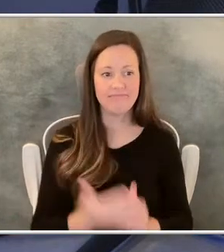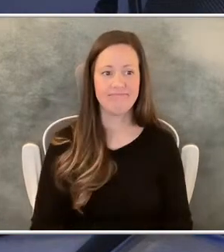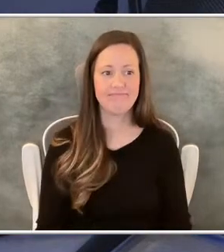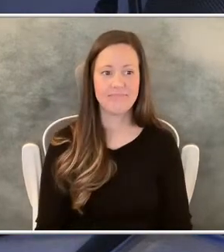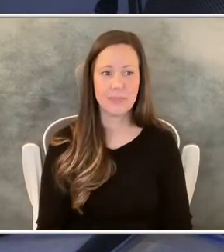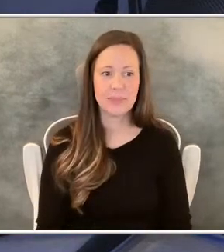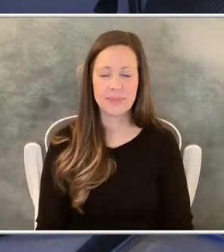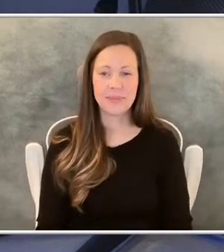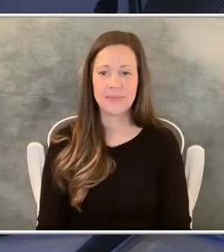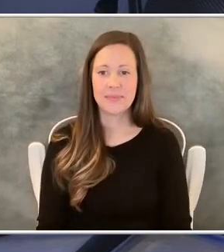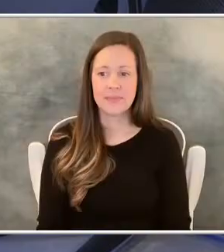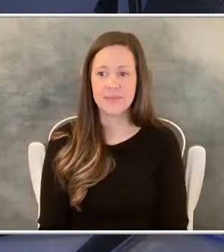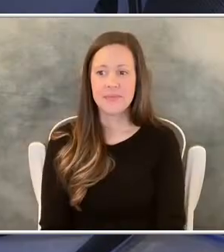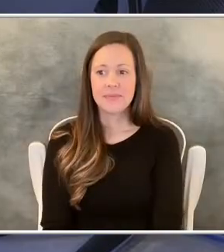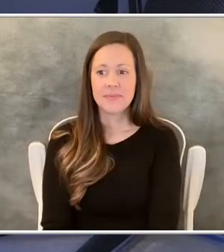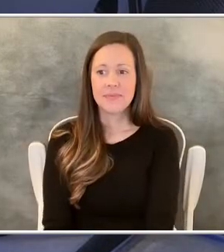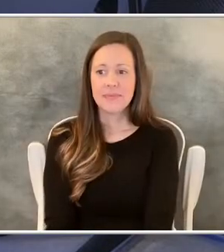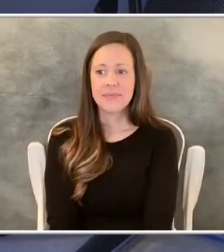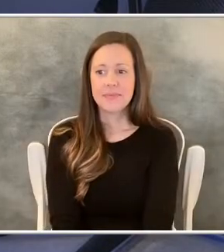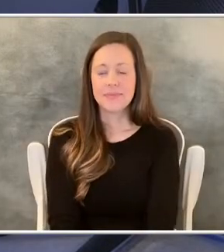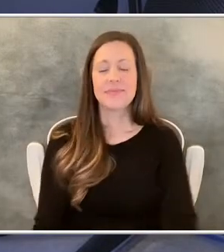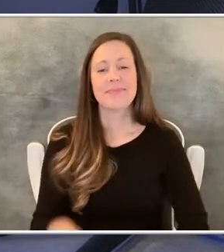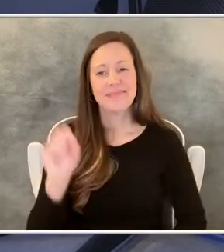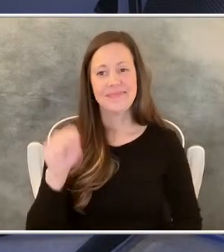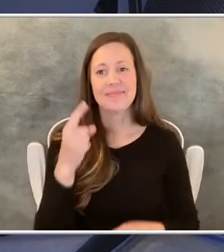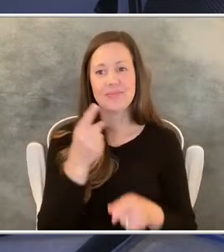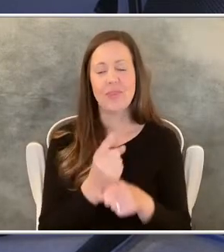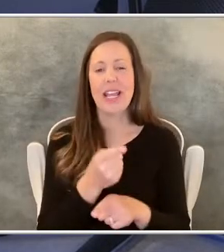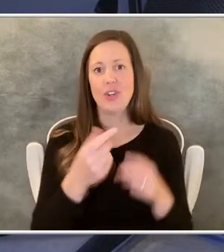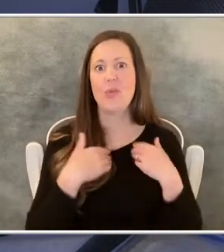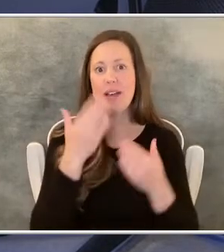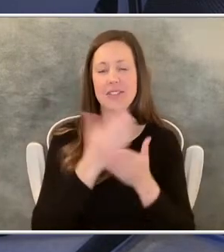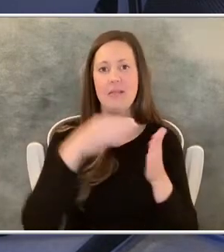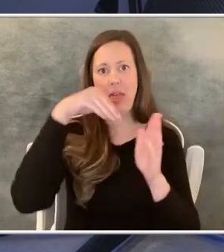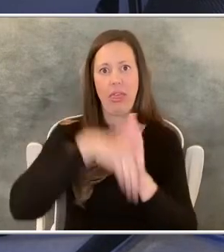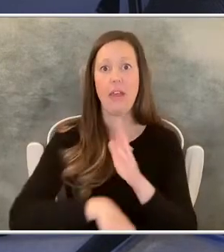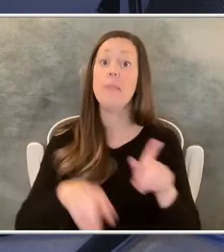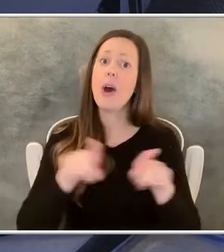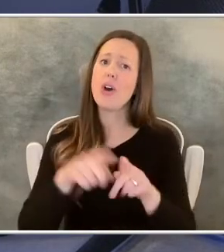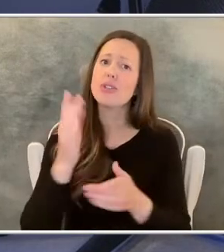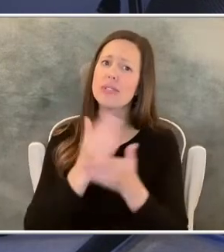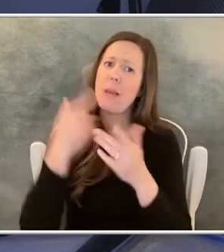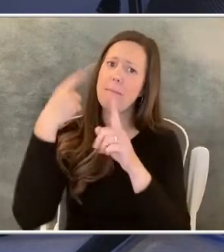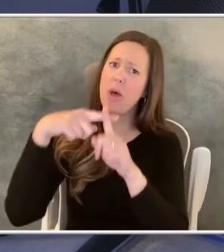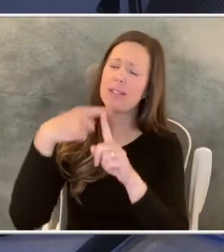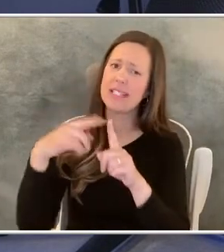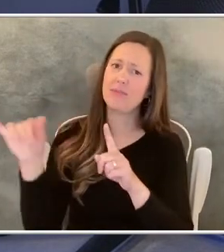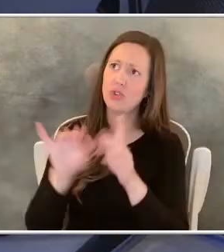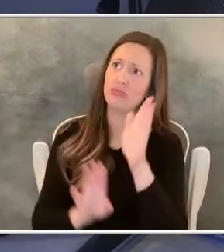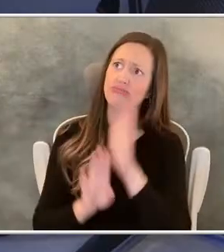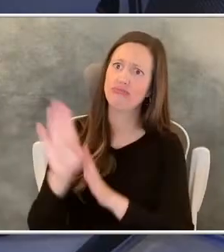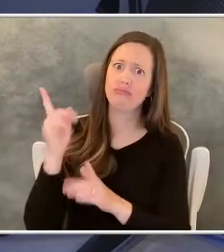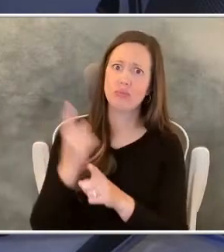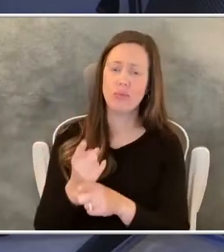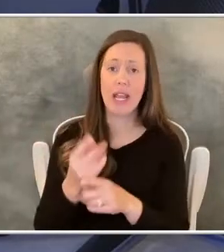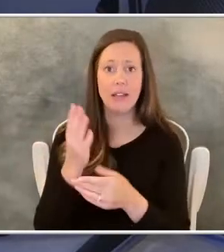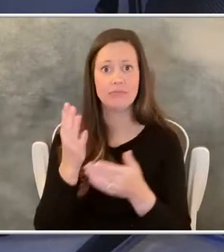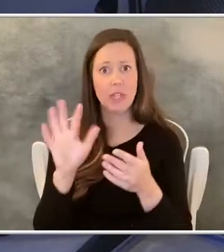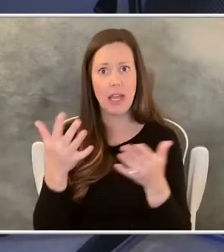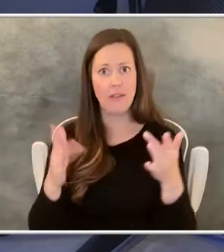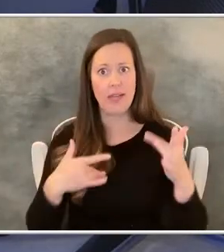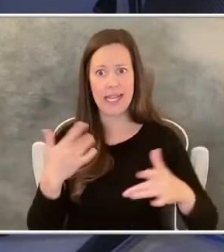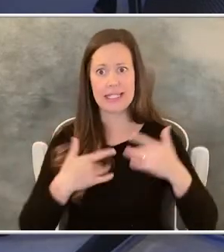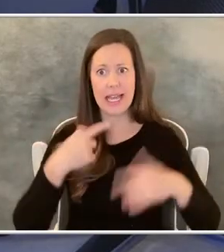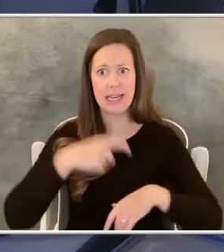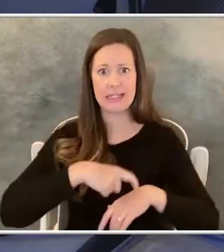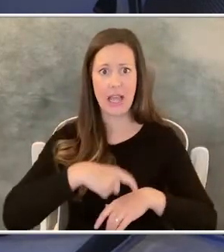you do. You have your low points. You also have some high points during this time as well. It's been kind of an exciting time, kind of watching you